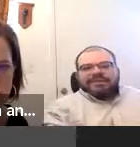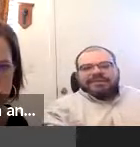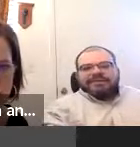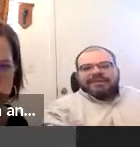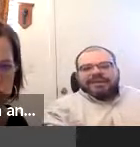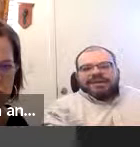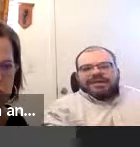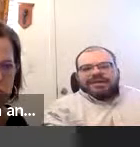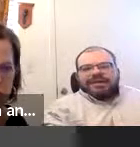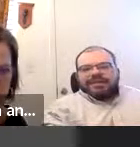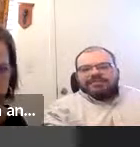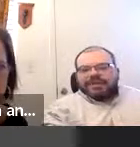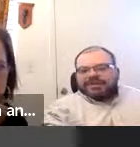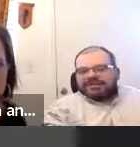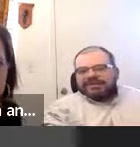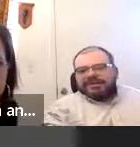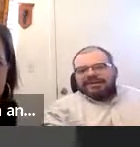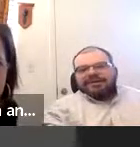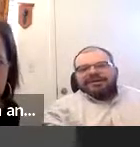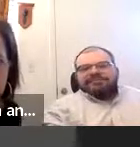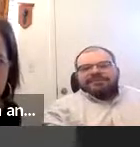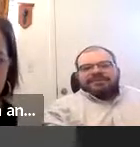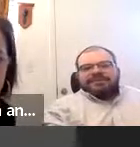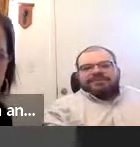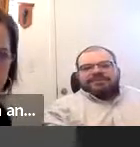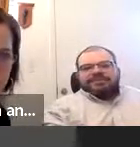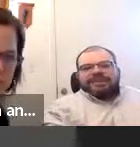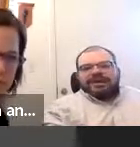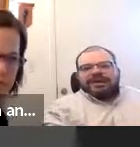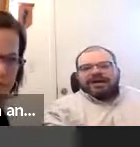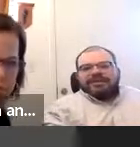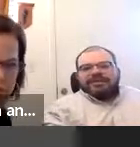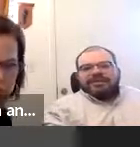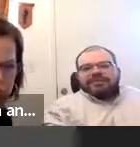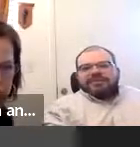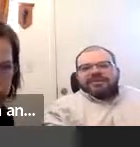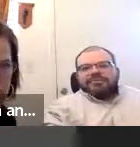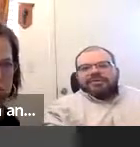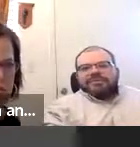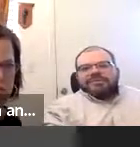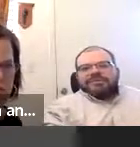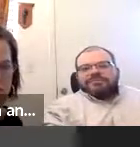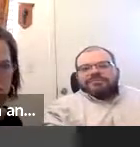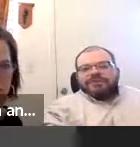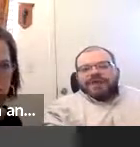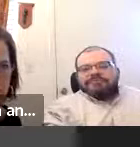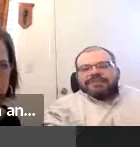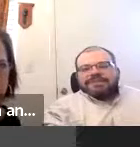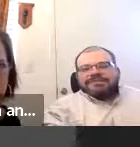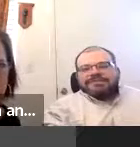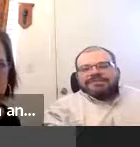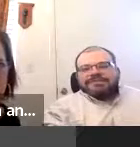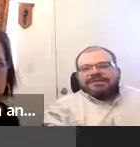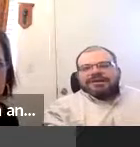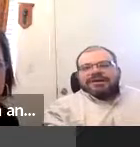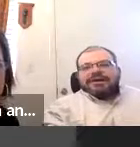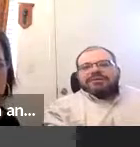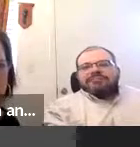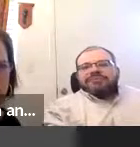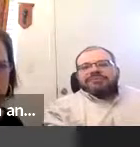many things, and it had a complex nature to its ideology. But one of its prime